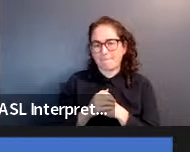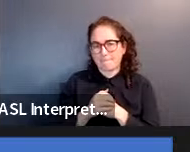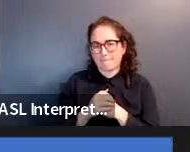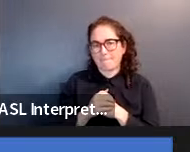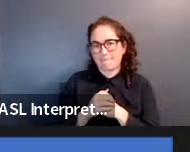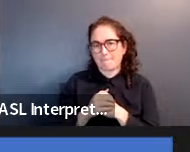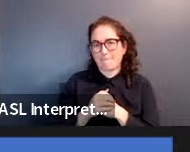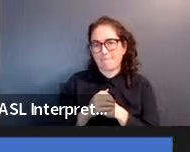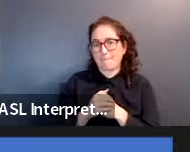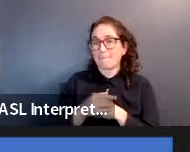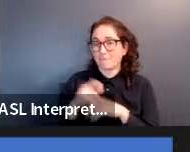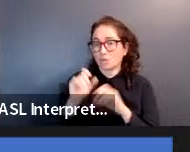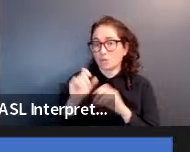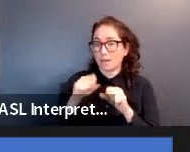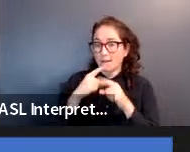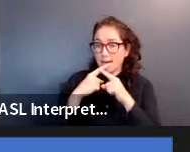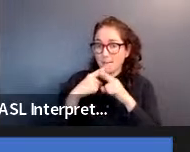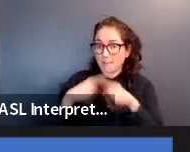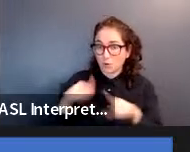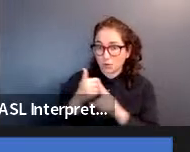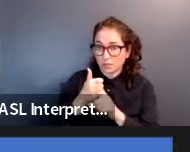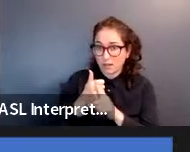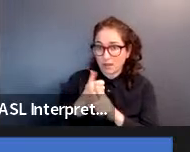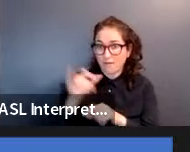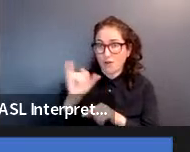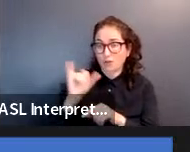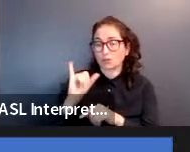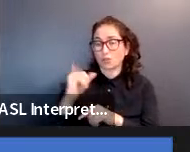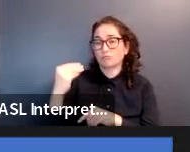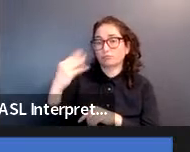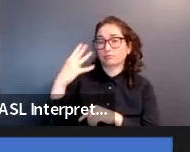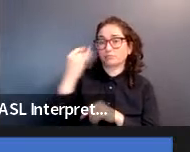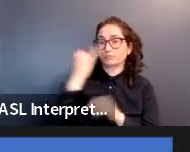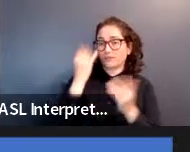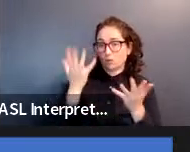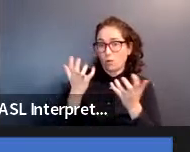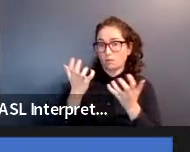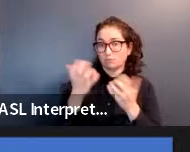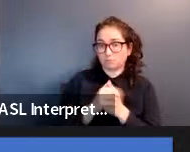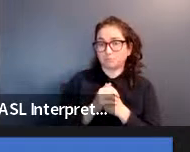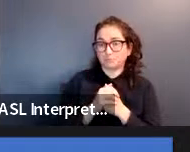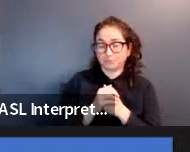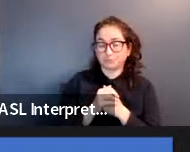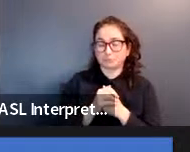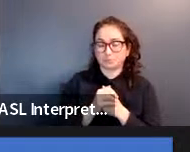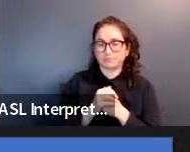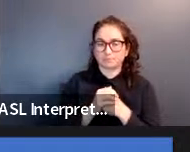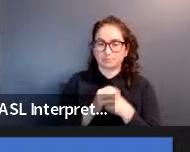You'll be able to unmute and also turn on your camera if you so choose.